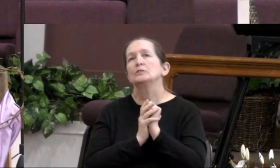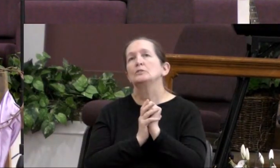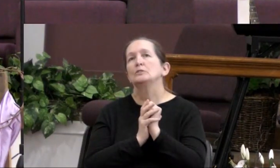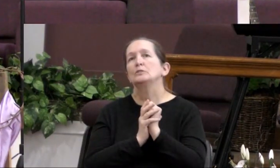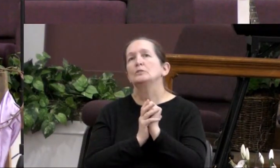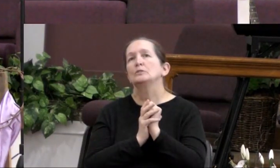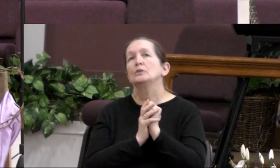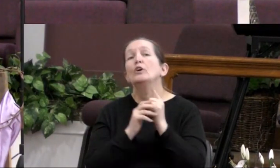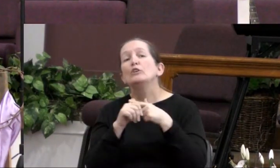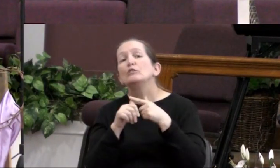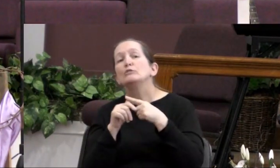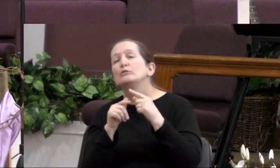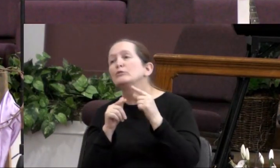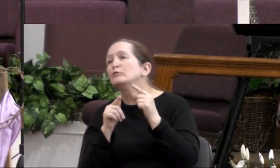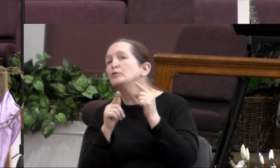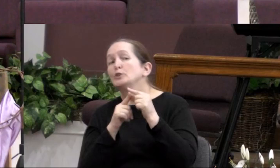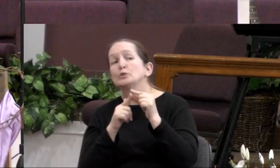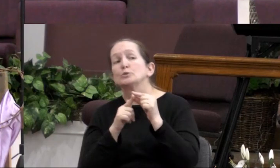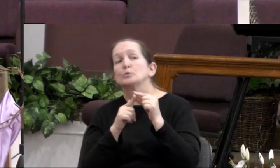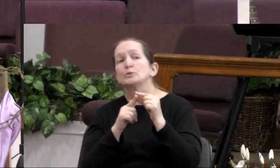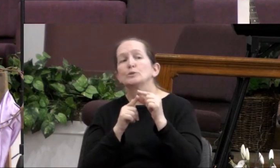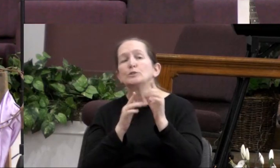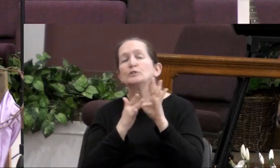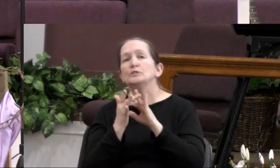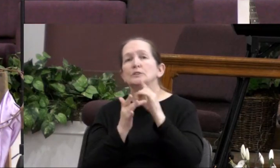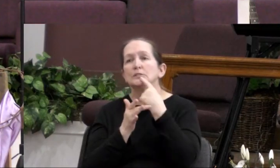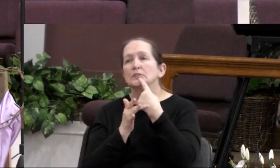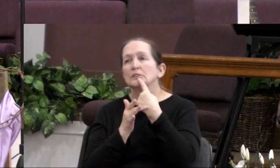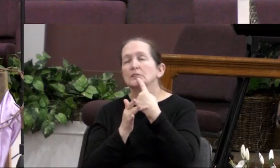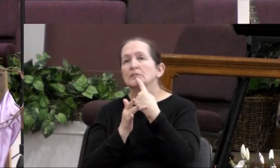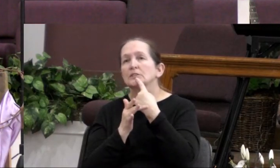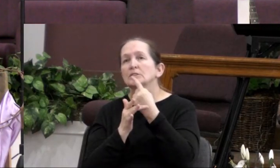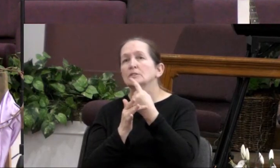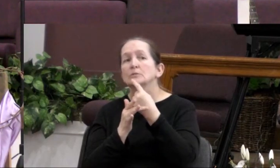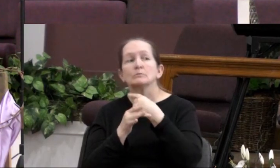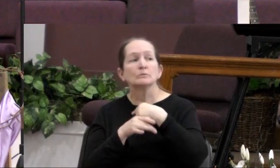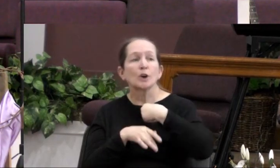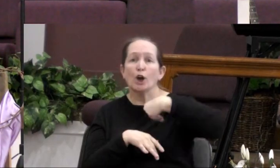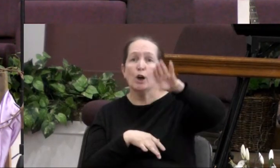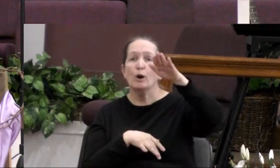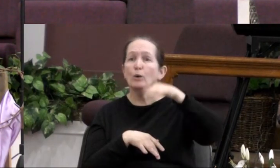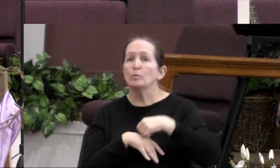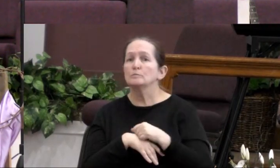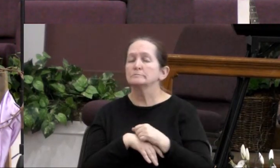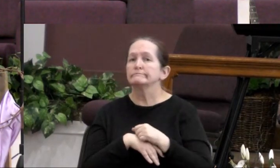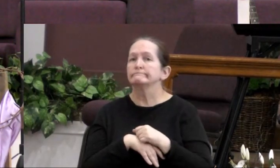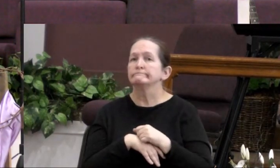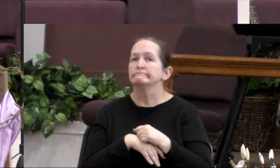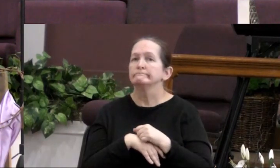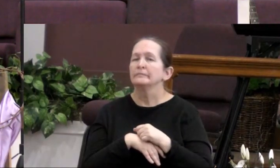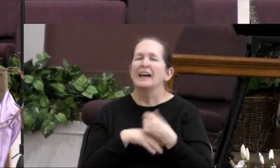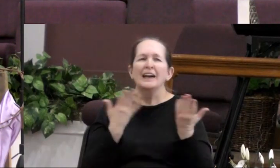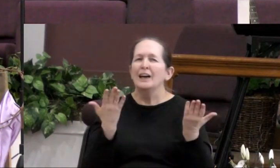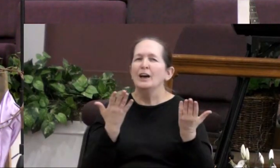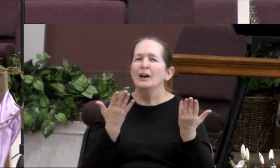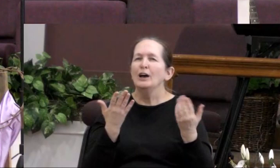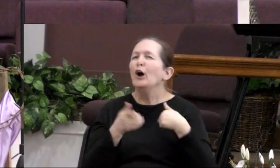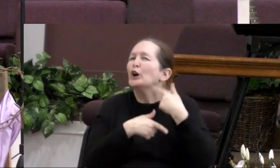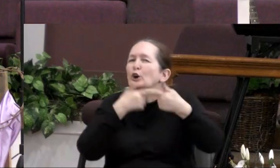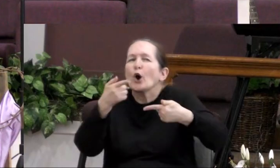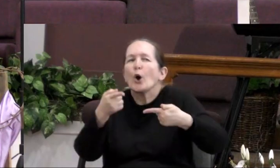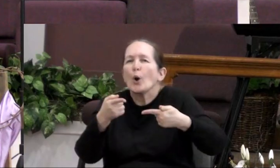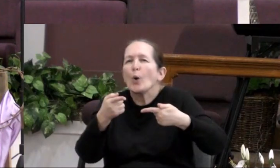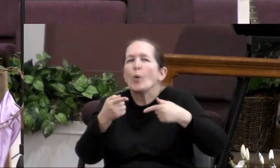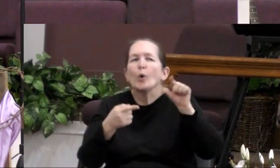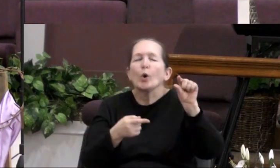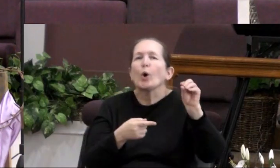what's the first word that you have that Jesus says there? Go. Now, what does go usually